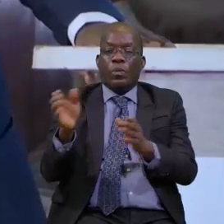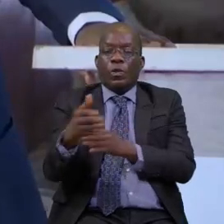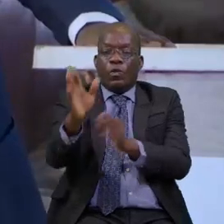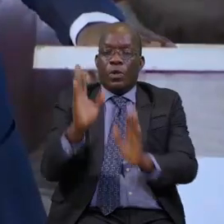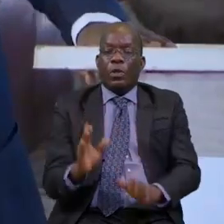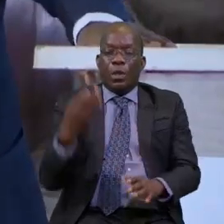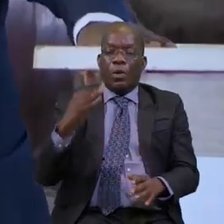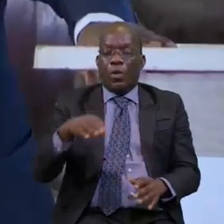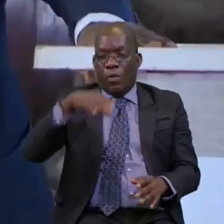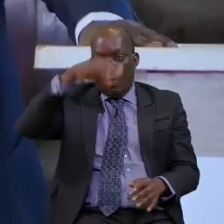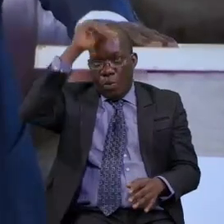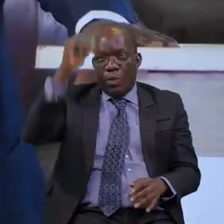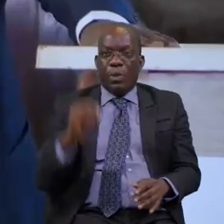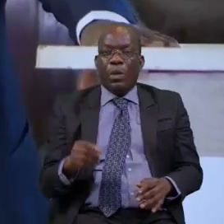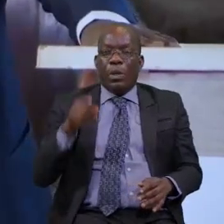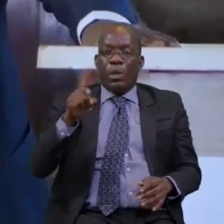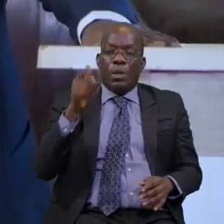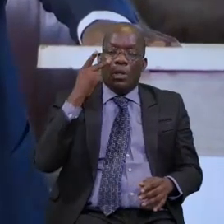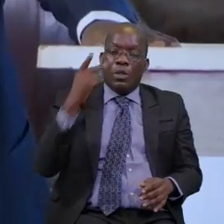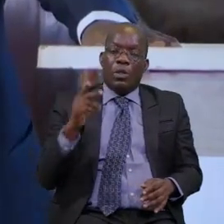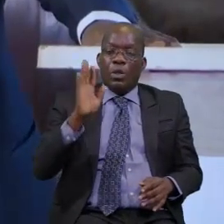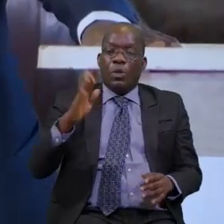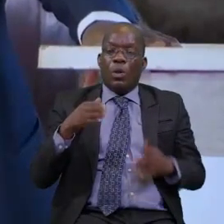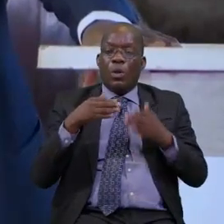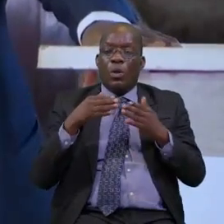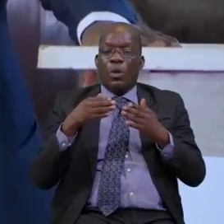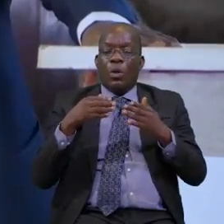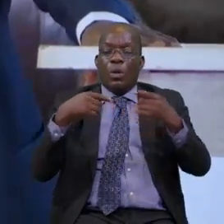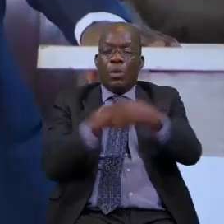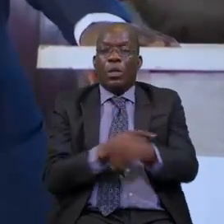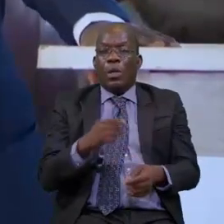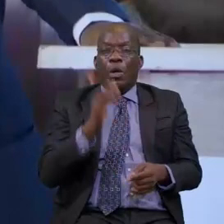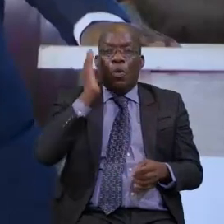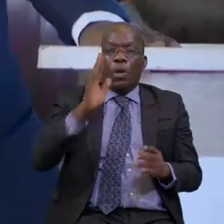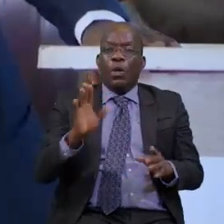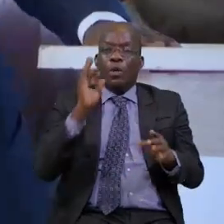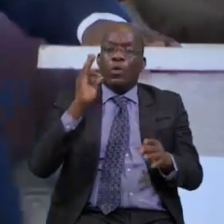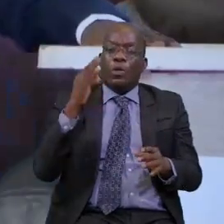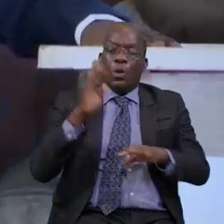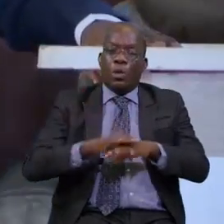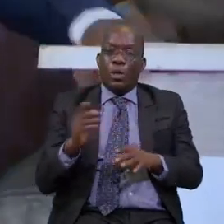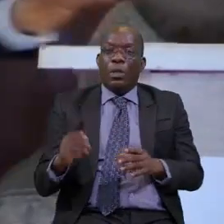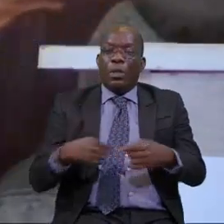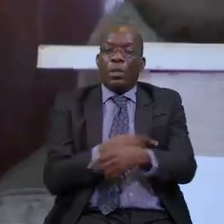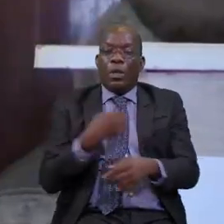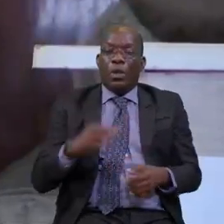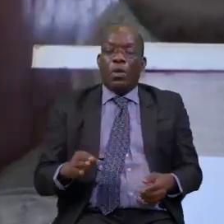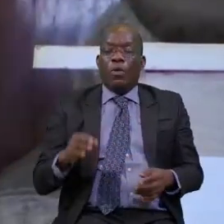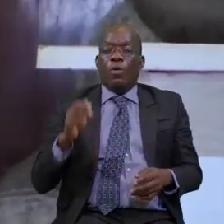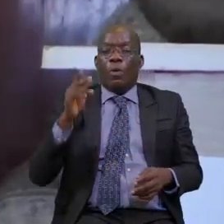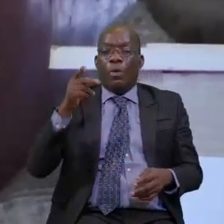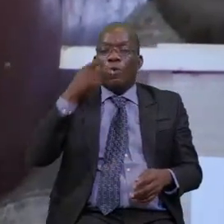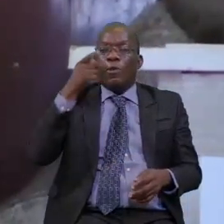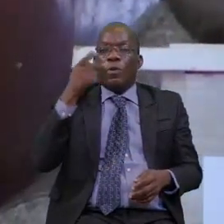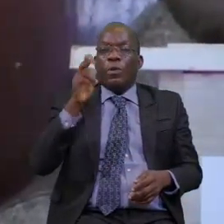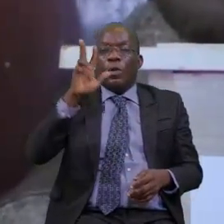already ordained he will preach on the day of Pentecost, and 3,000 will be converted. He forgot what the Lord